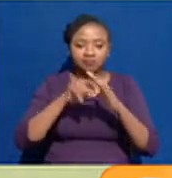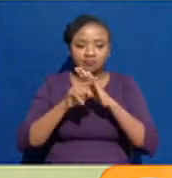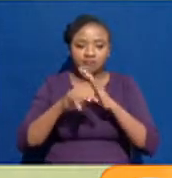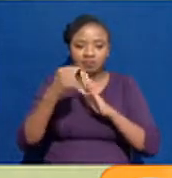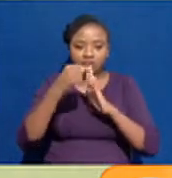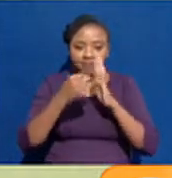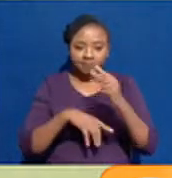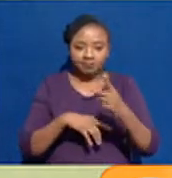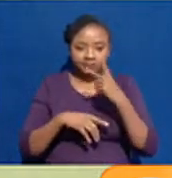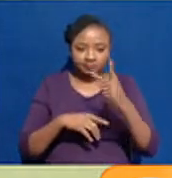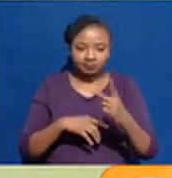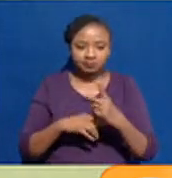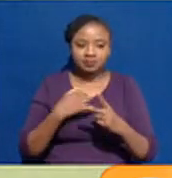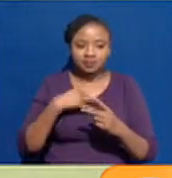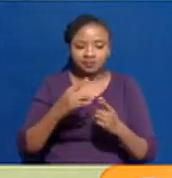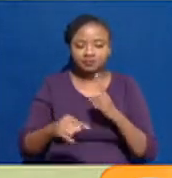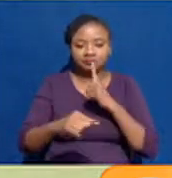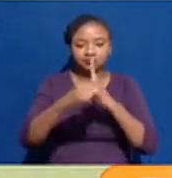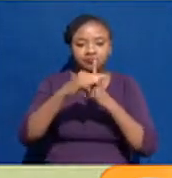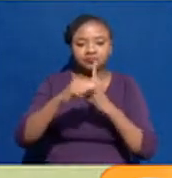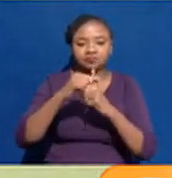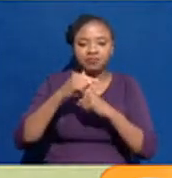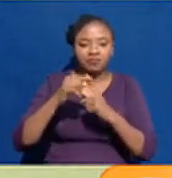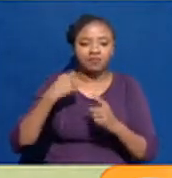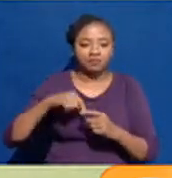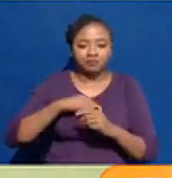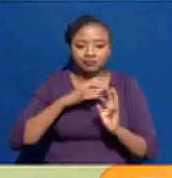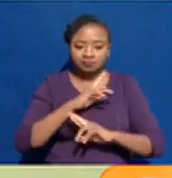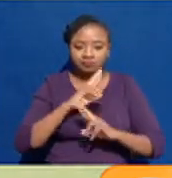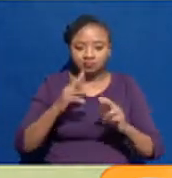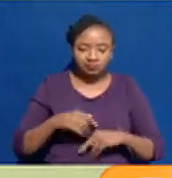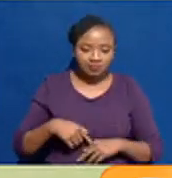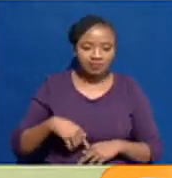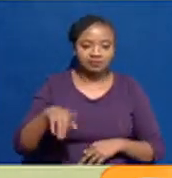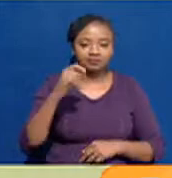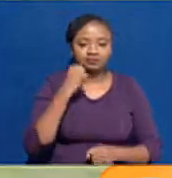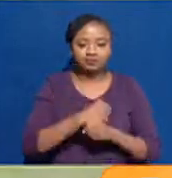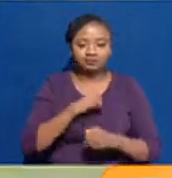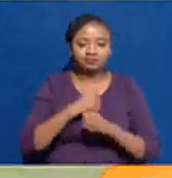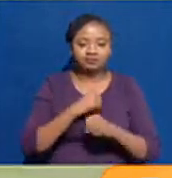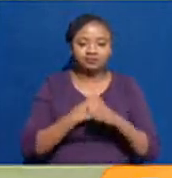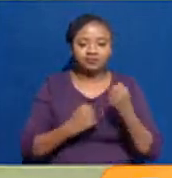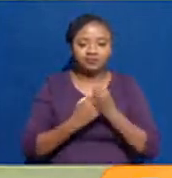for us. So we are going to go and work for the thing we didn't do well.